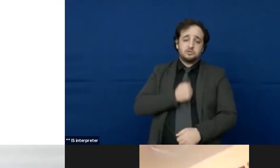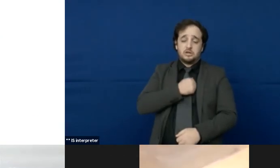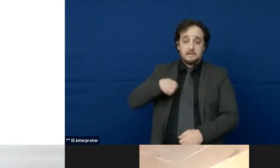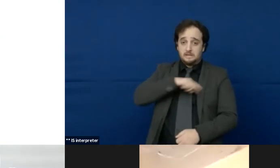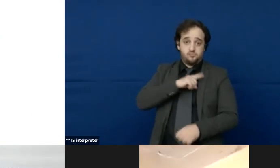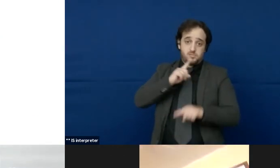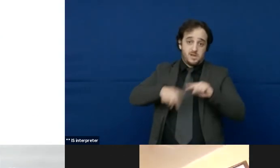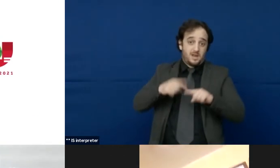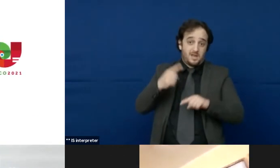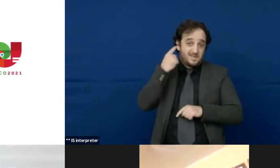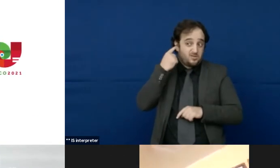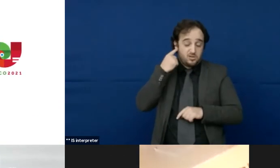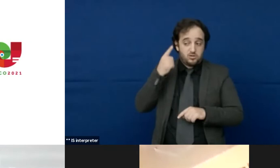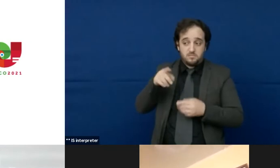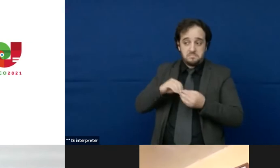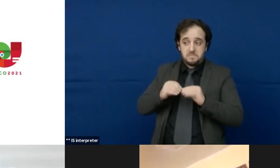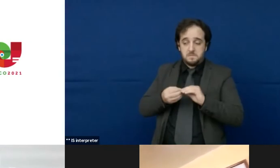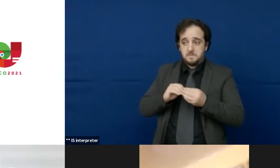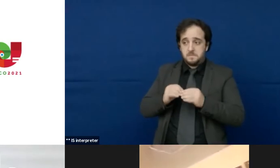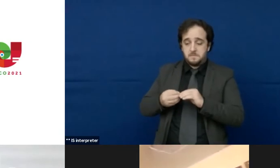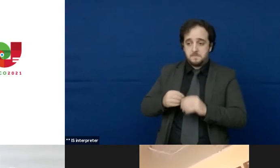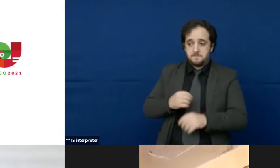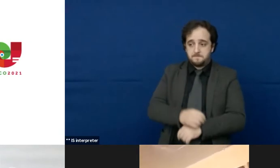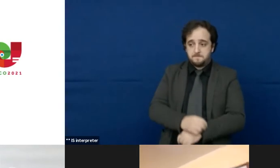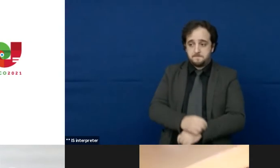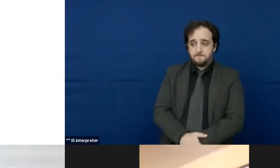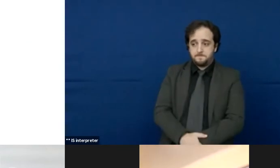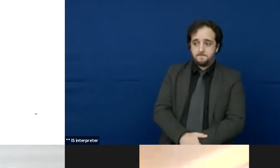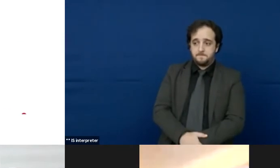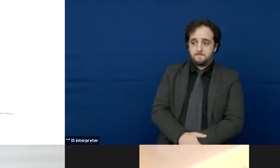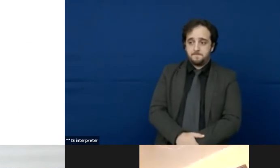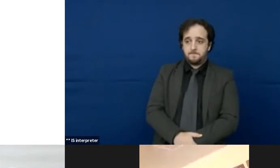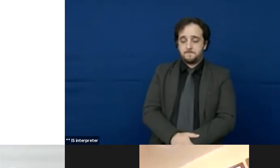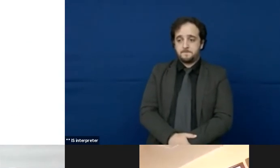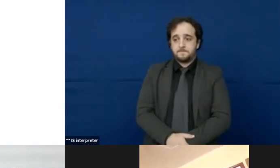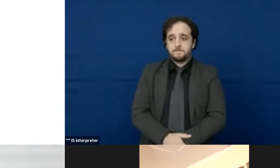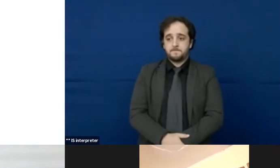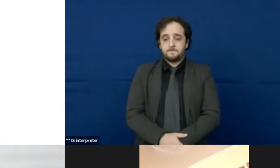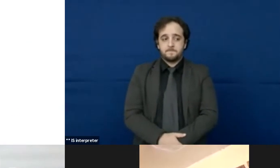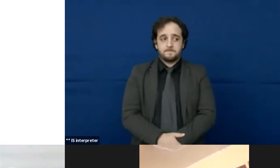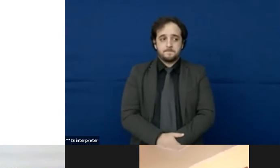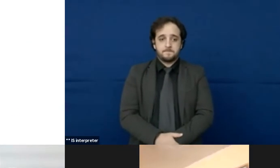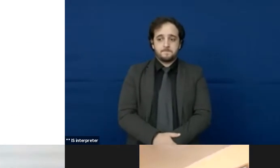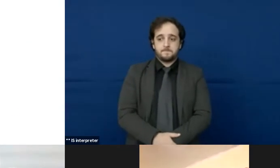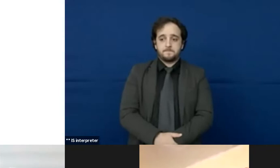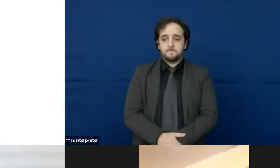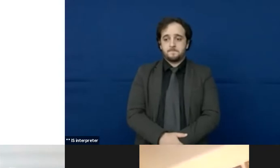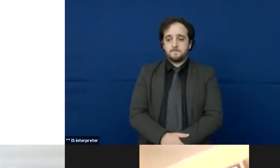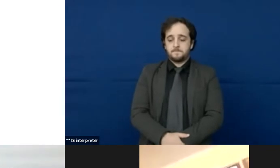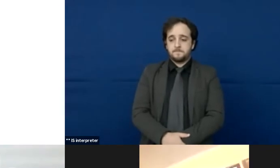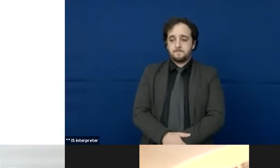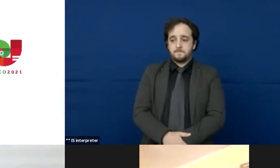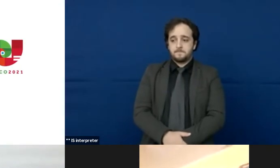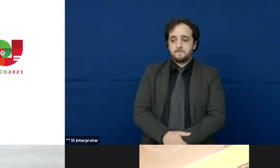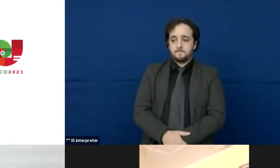have men groups and parenting groups that are now grooming boys in ensuring that they don't deal with